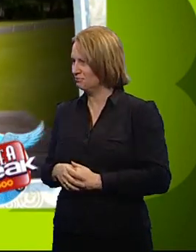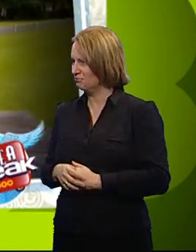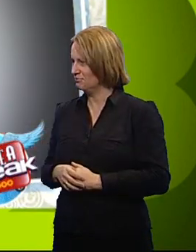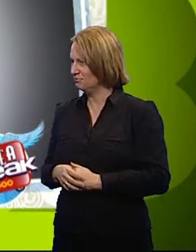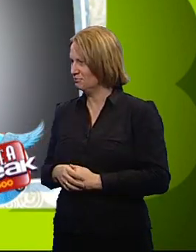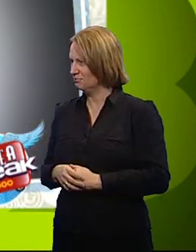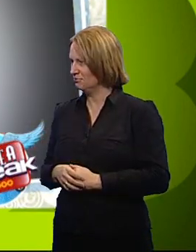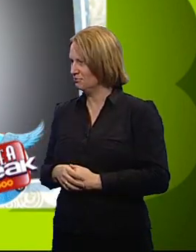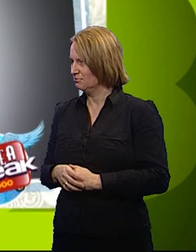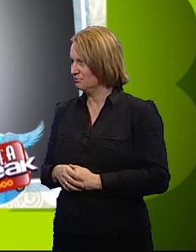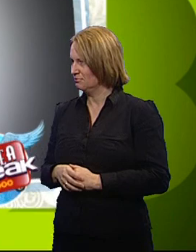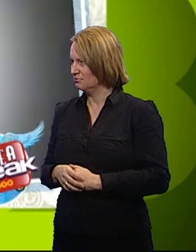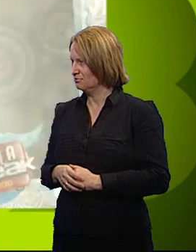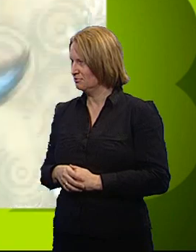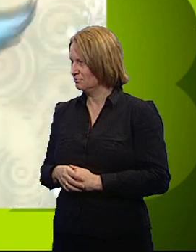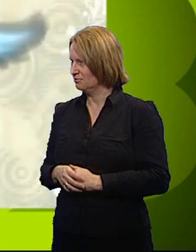final treat?